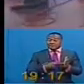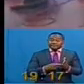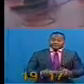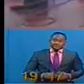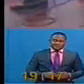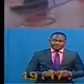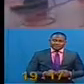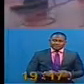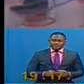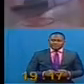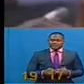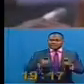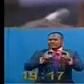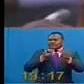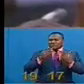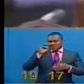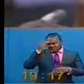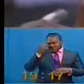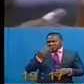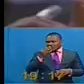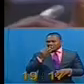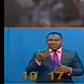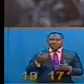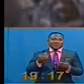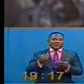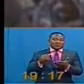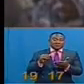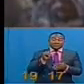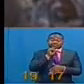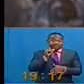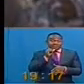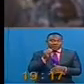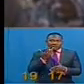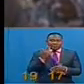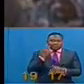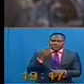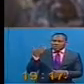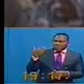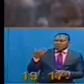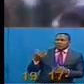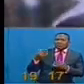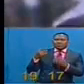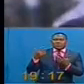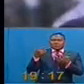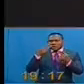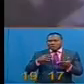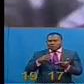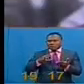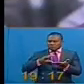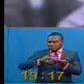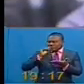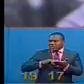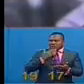Officials of the Ministry of Food and Agriculture agreed that they have learned lessons from previous mistakes regarding auctioning of